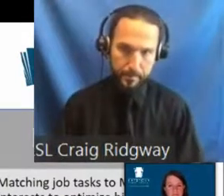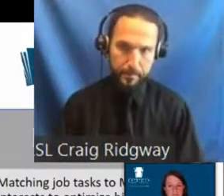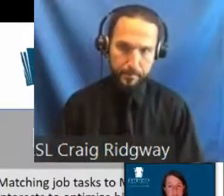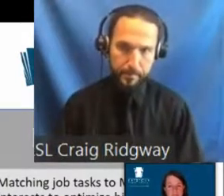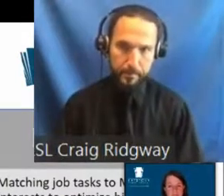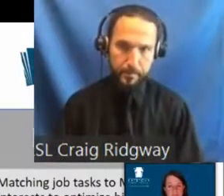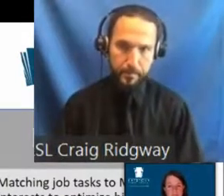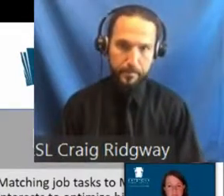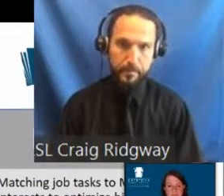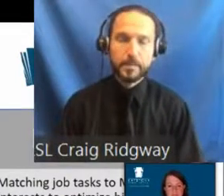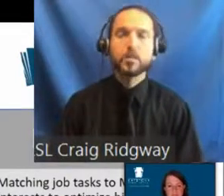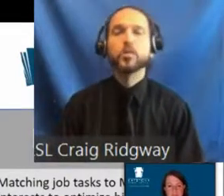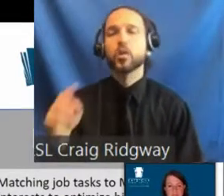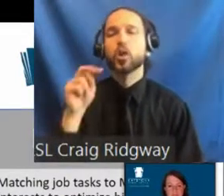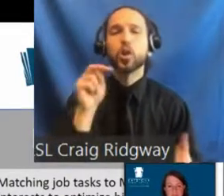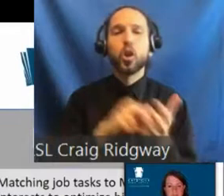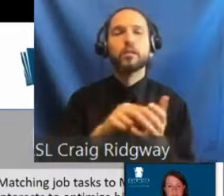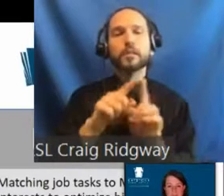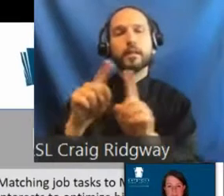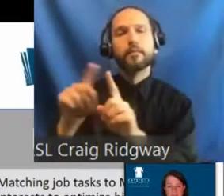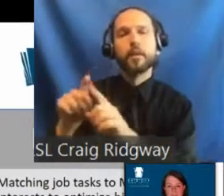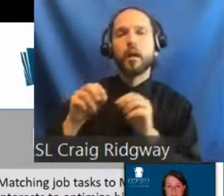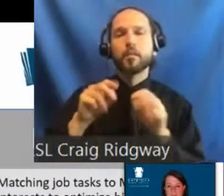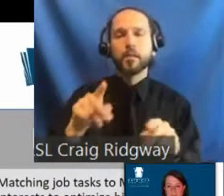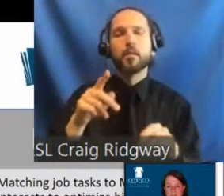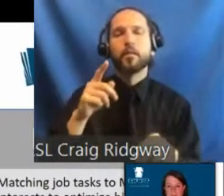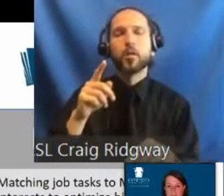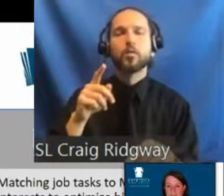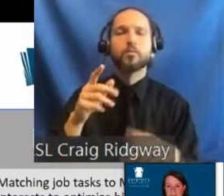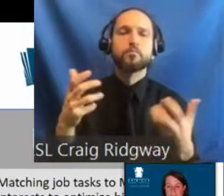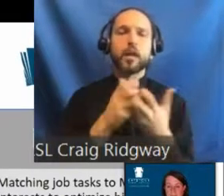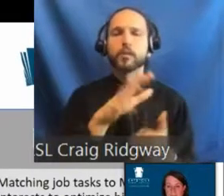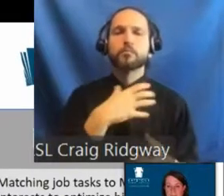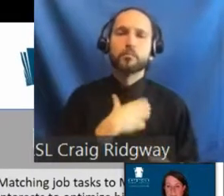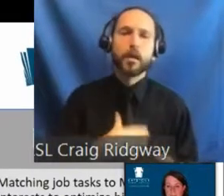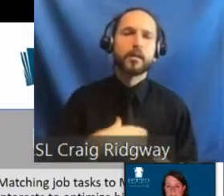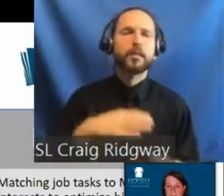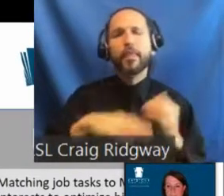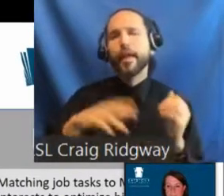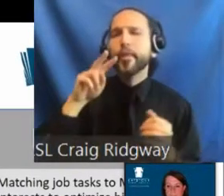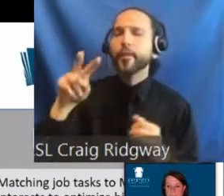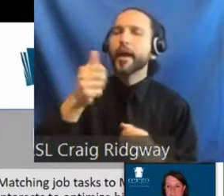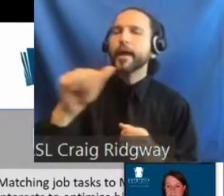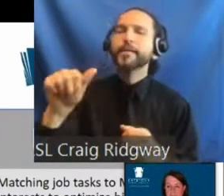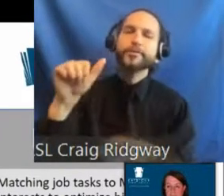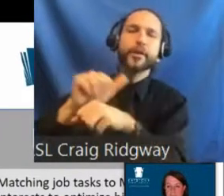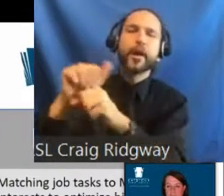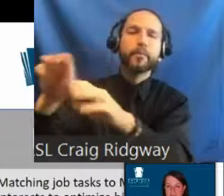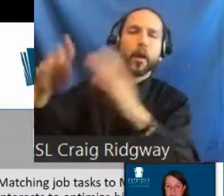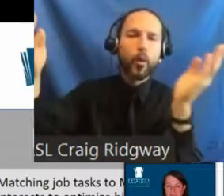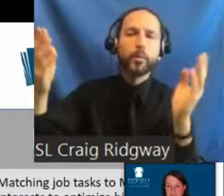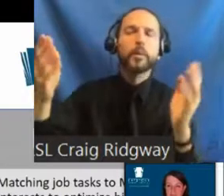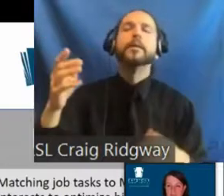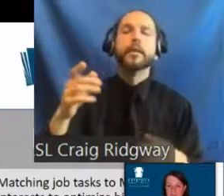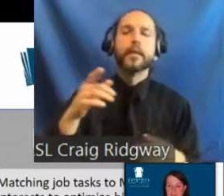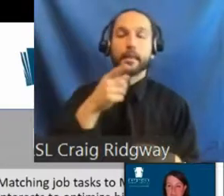By looking for opportunities to learn more about his passions rather than just job openings, Mike was able to prove his ability to